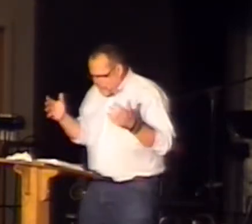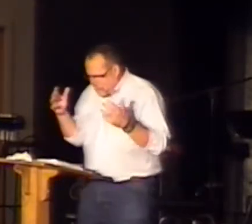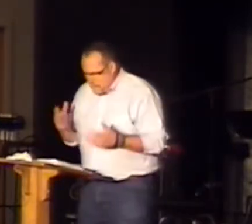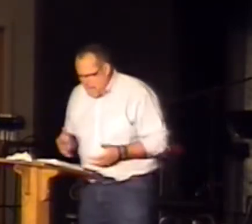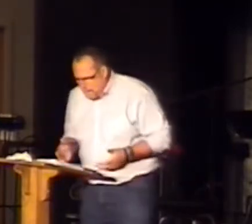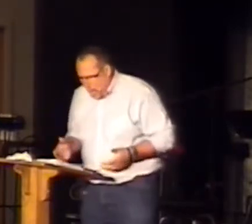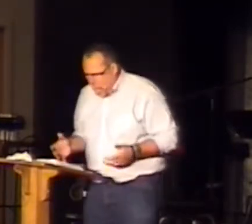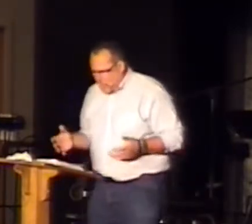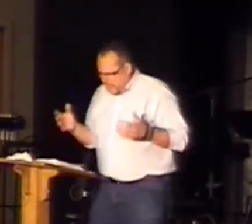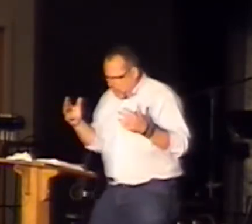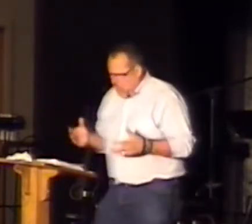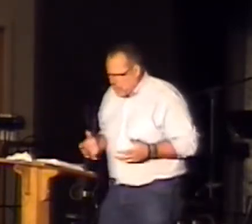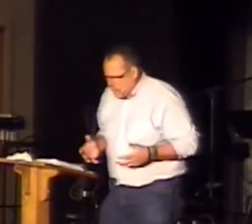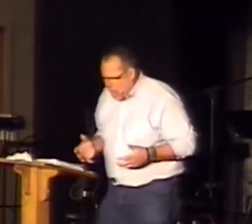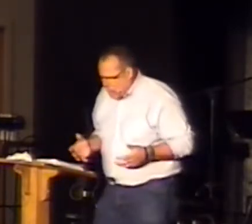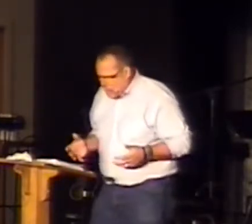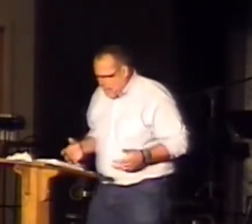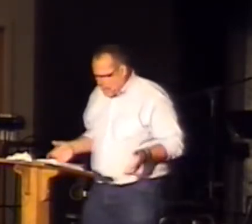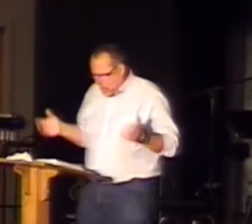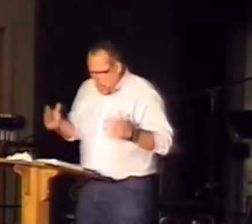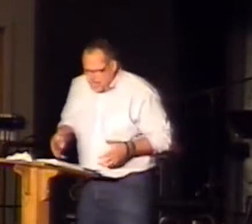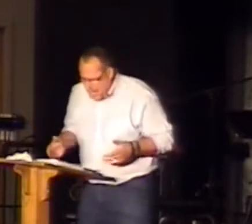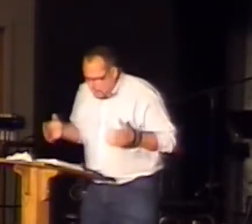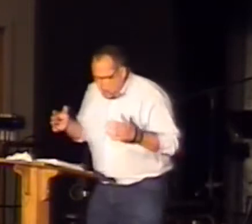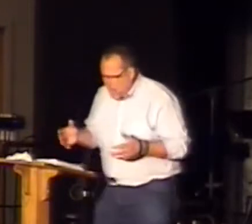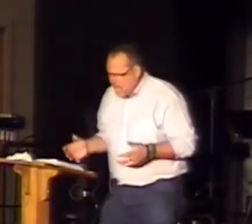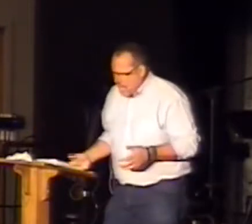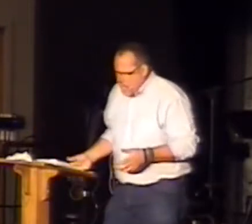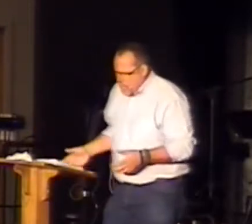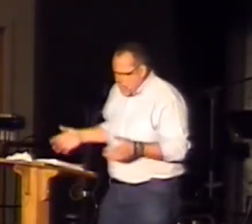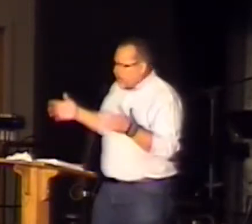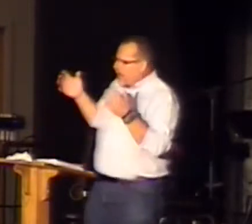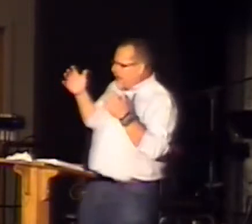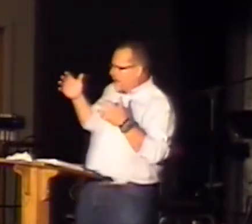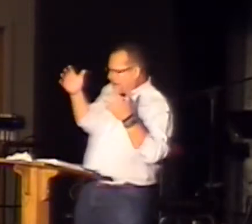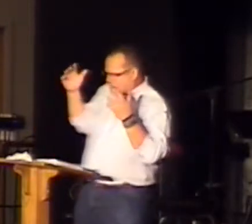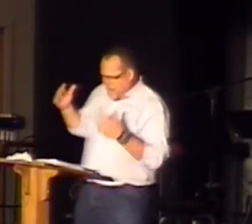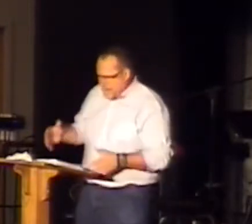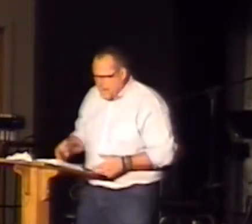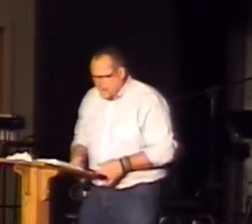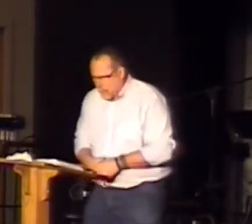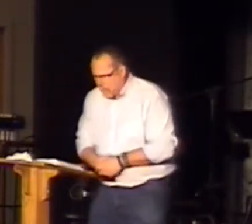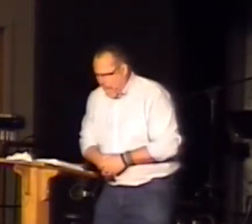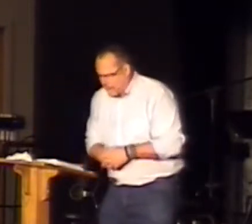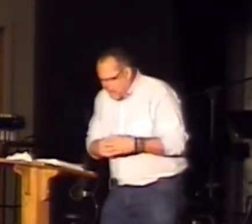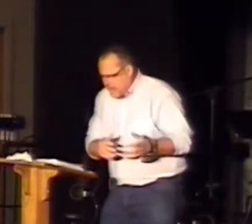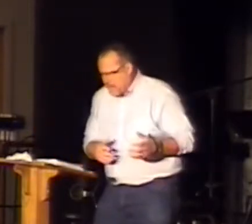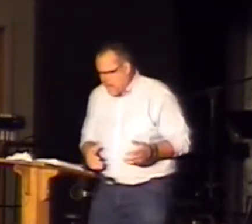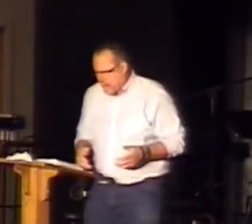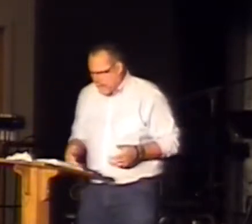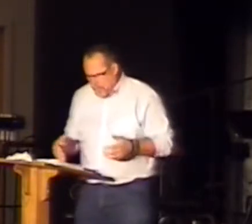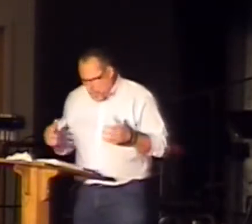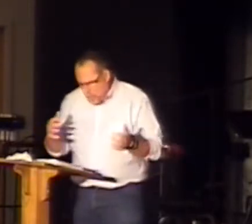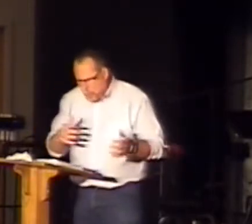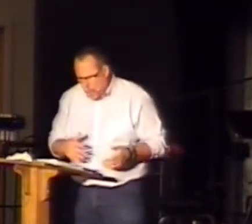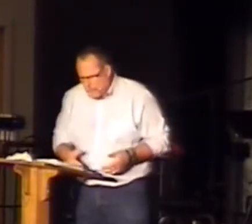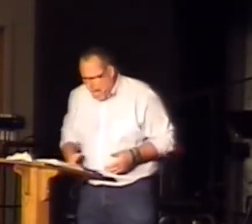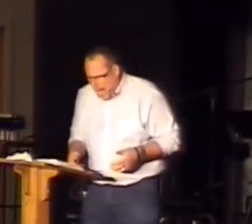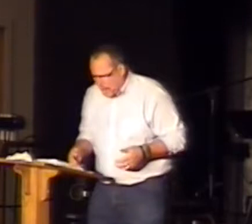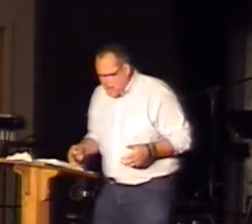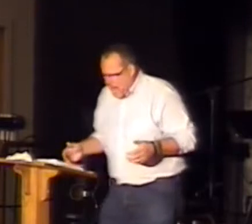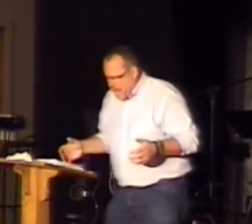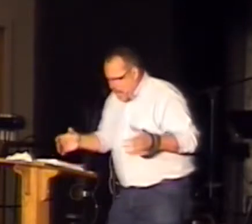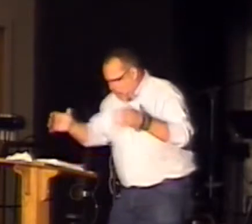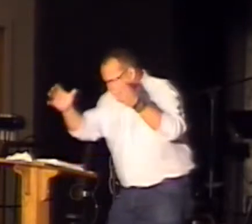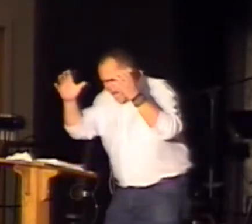halfway through a meatball when the Lord spoke, and the Lord said, "Boy, you're going to be busy for a while, building an ark from a huge wood